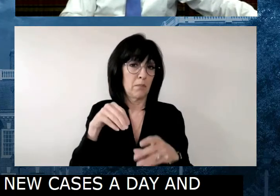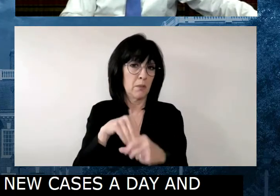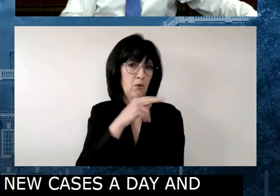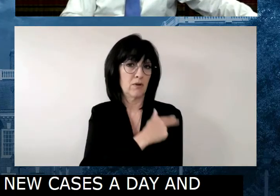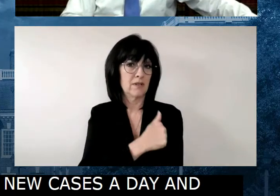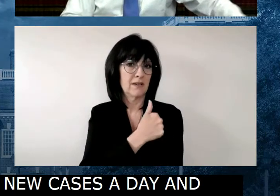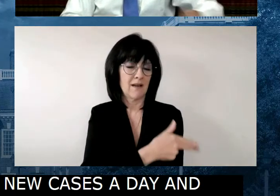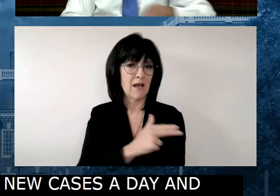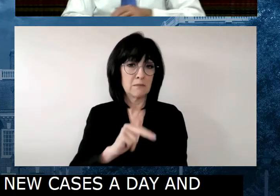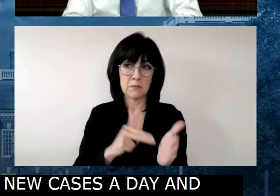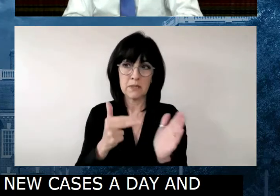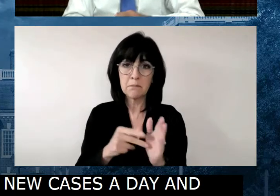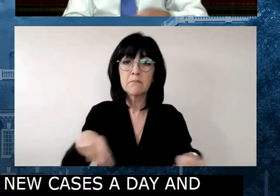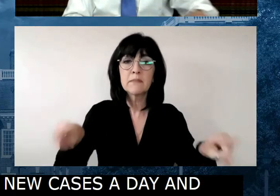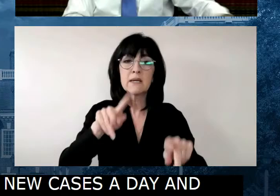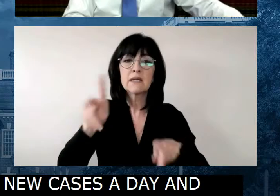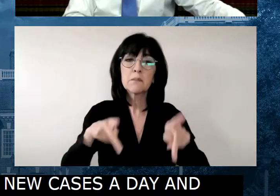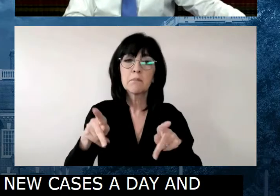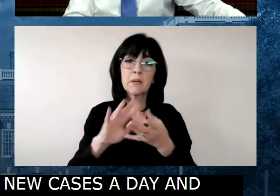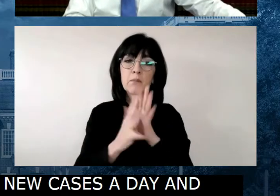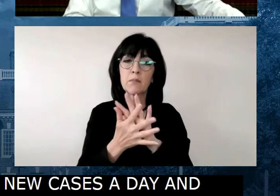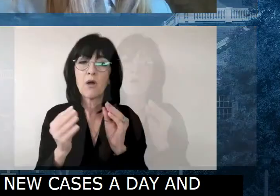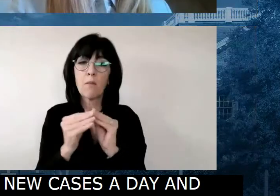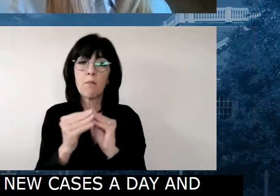forward to the questions from the media.